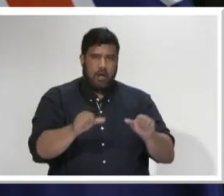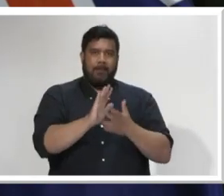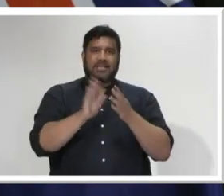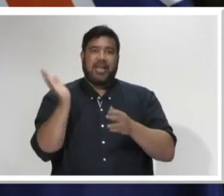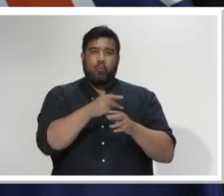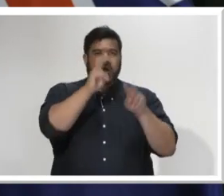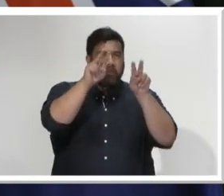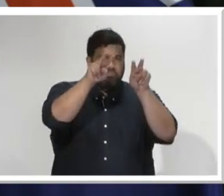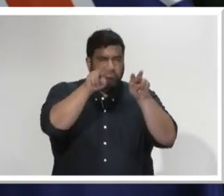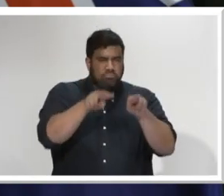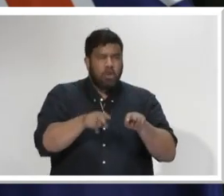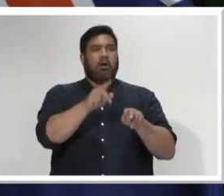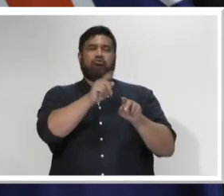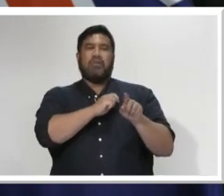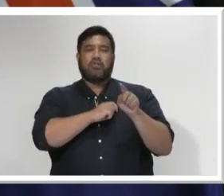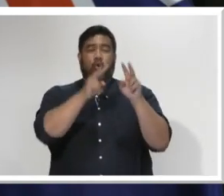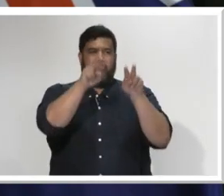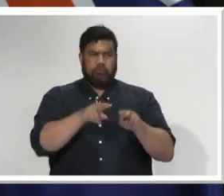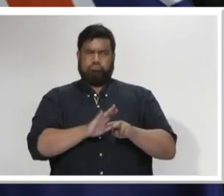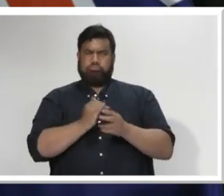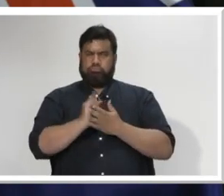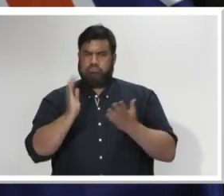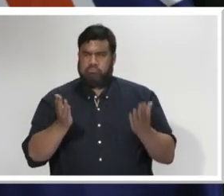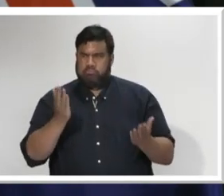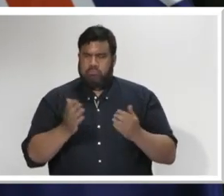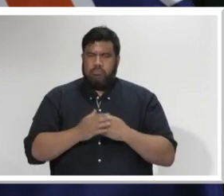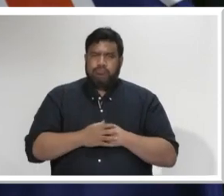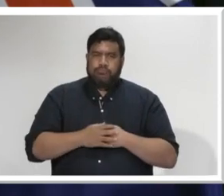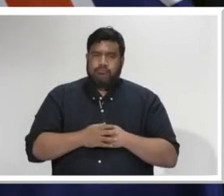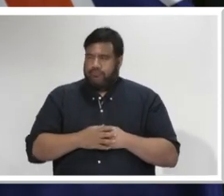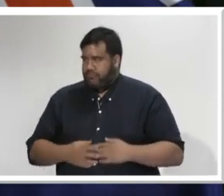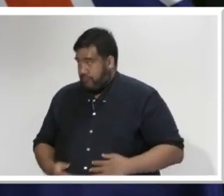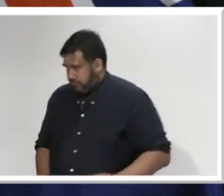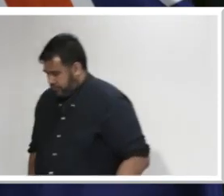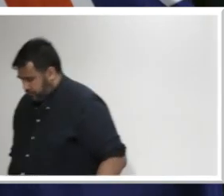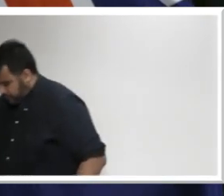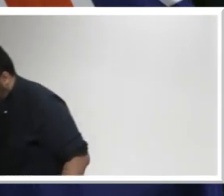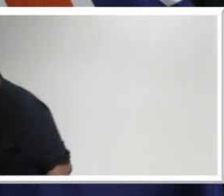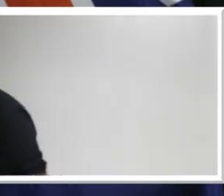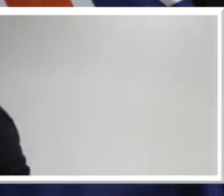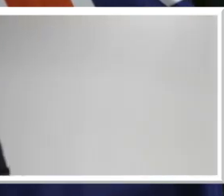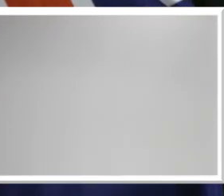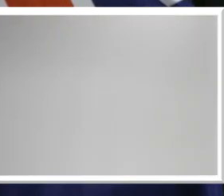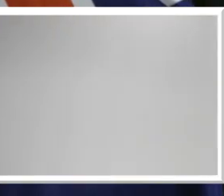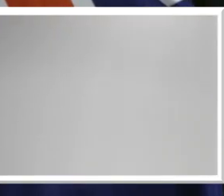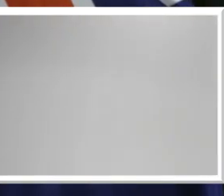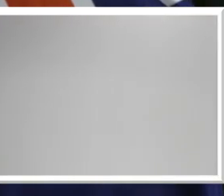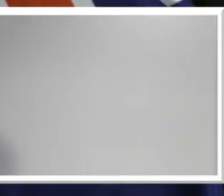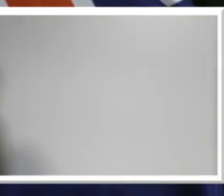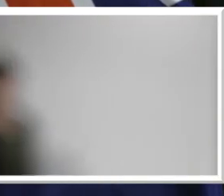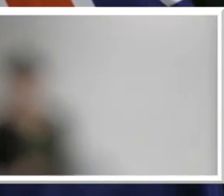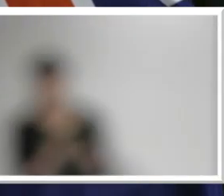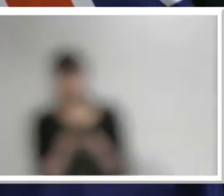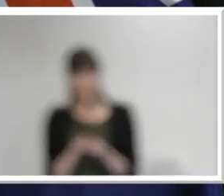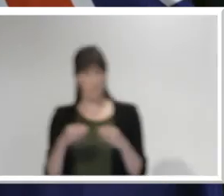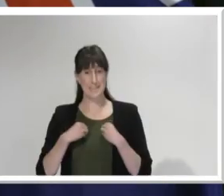taking. We'll also be providing support for businesses to do this through a self-accreditation scheme of sorts available online. And I'll say